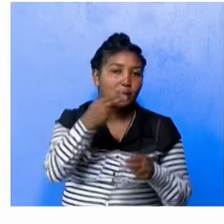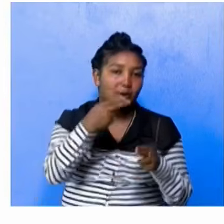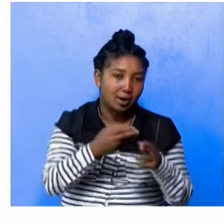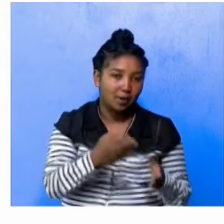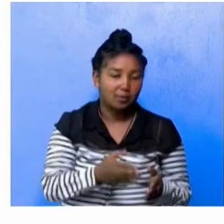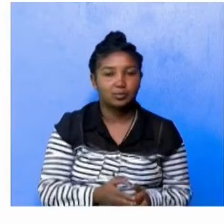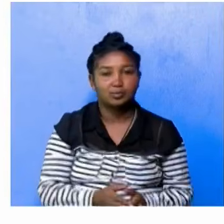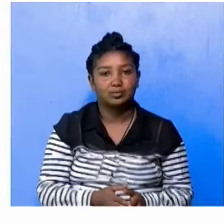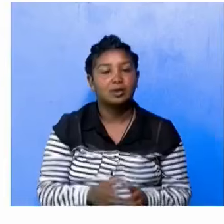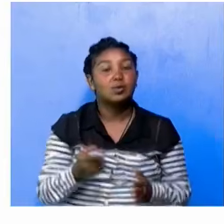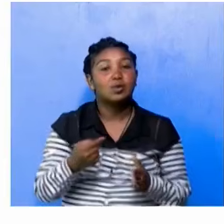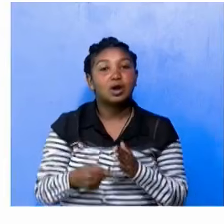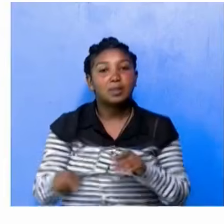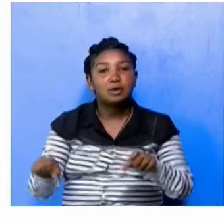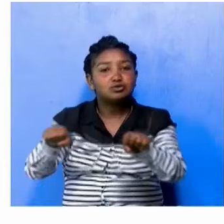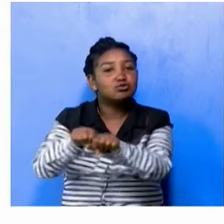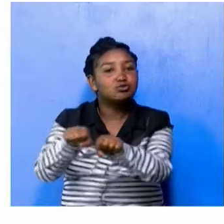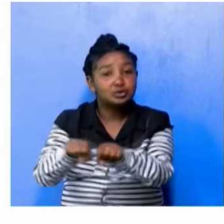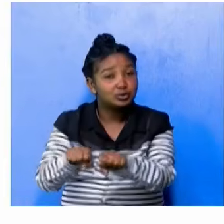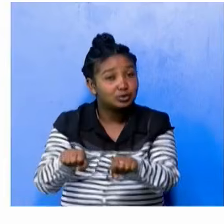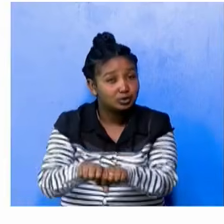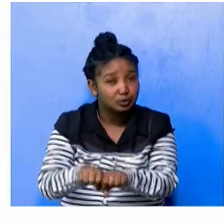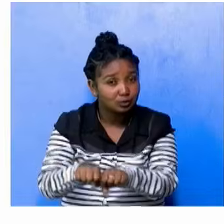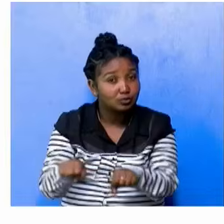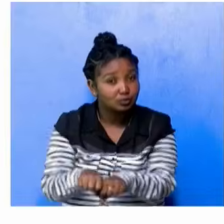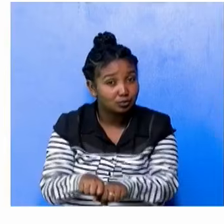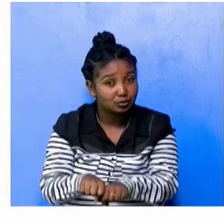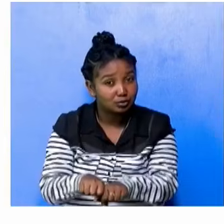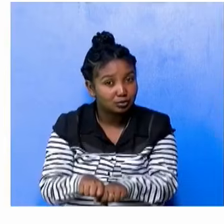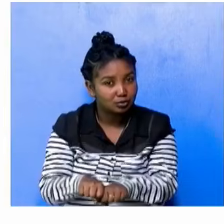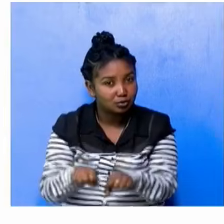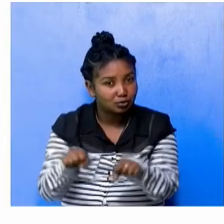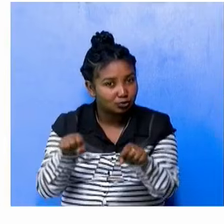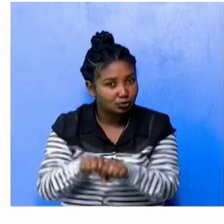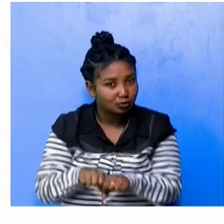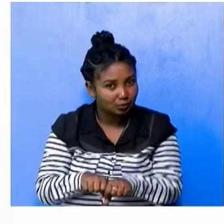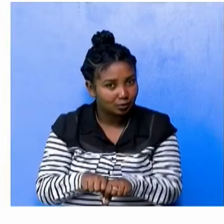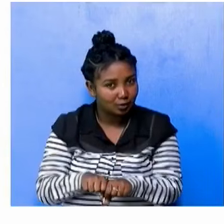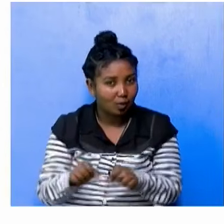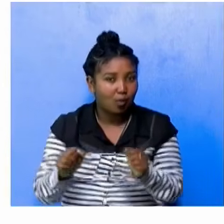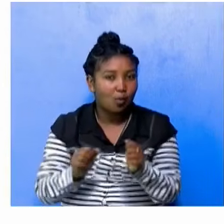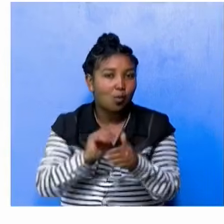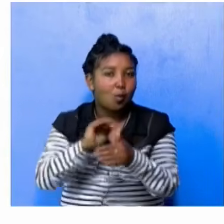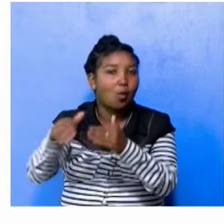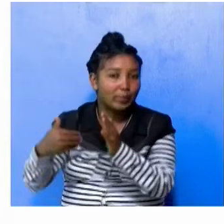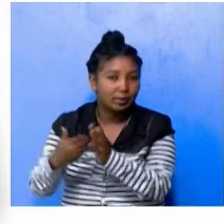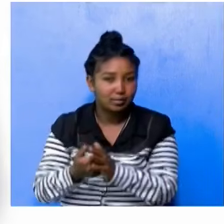name. What about shoes? Shoes, this one is common